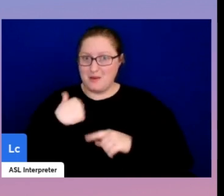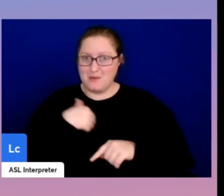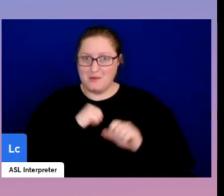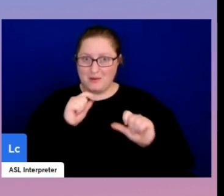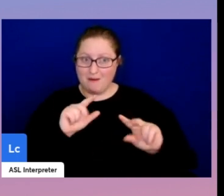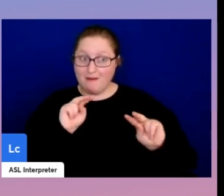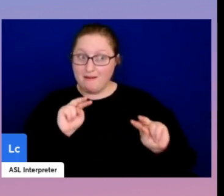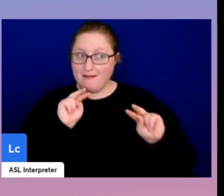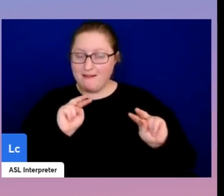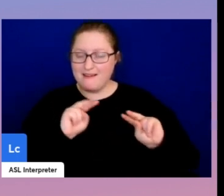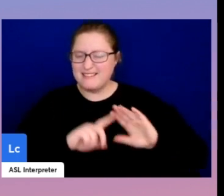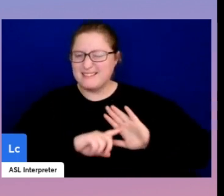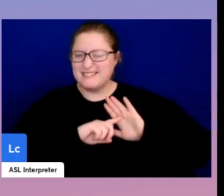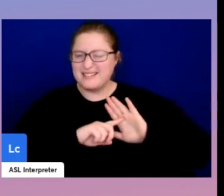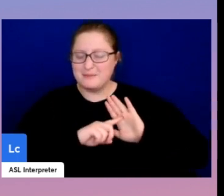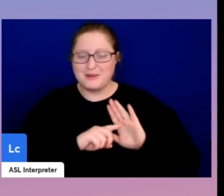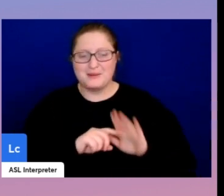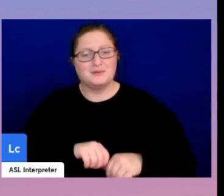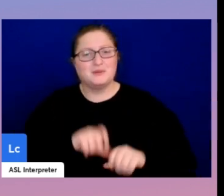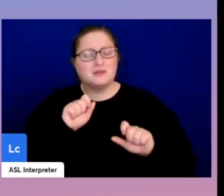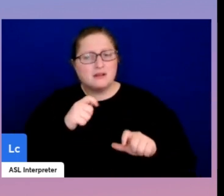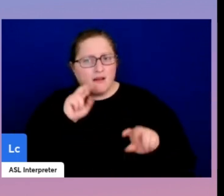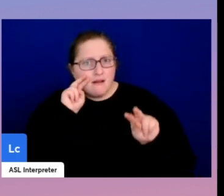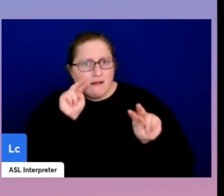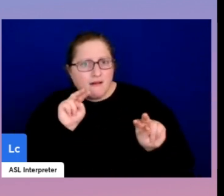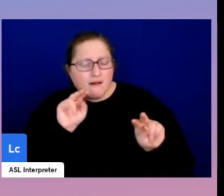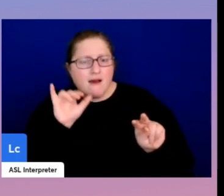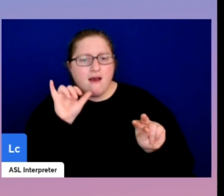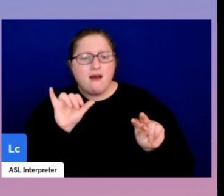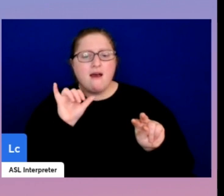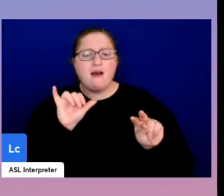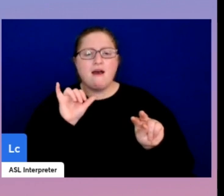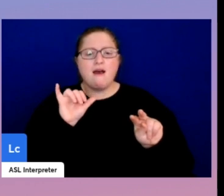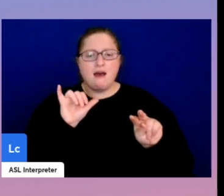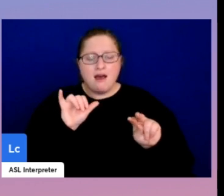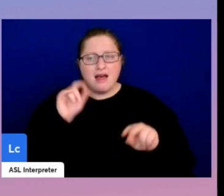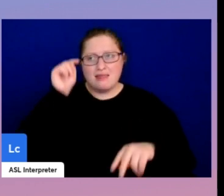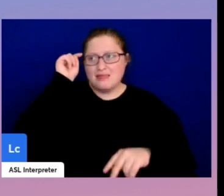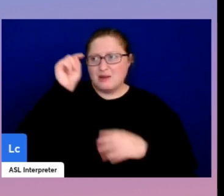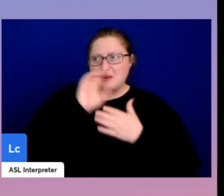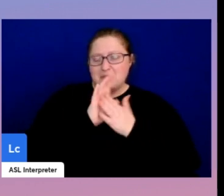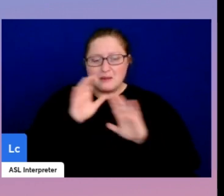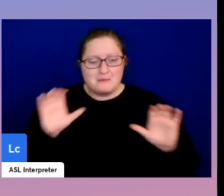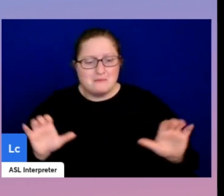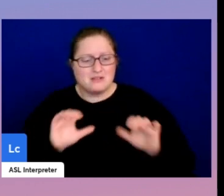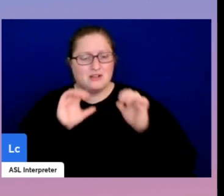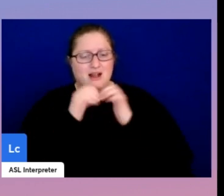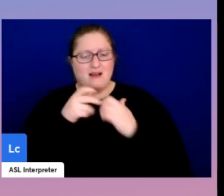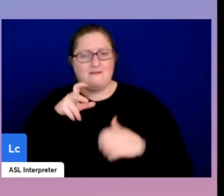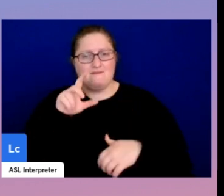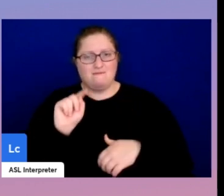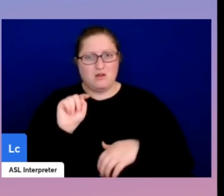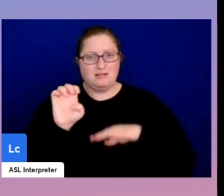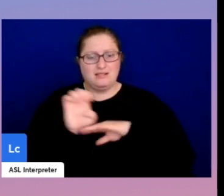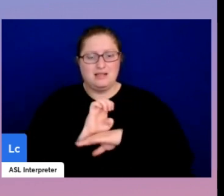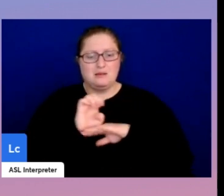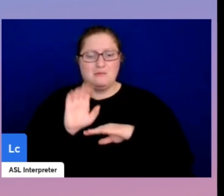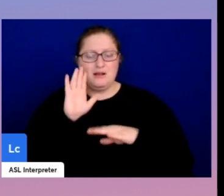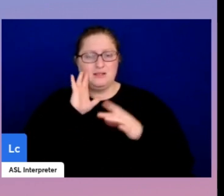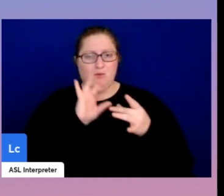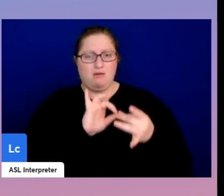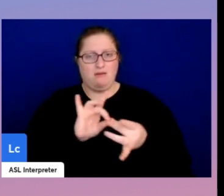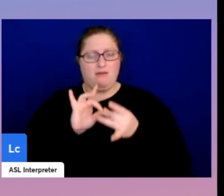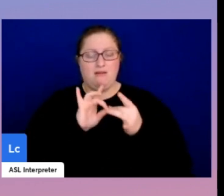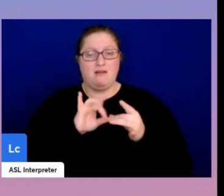demo. Watch as we put theory into action, showcasing how Vault Enterprise synchronizes them. This agenda